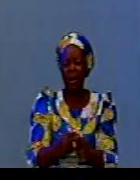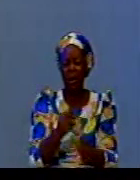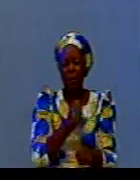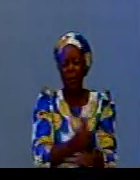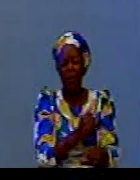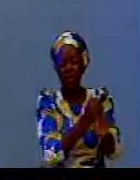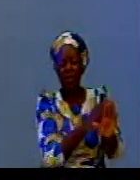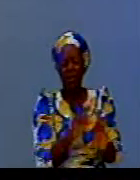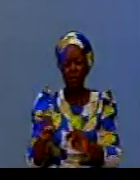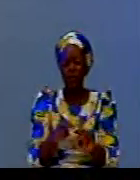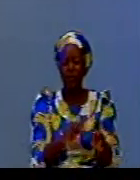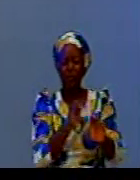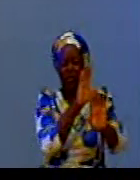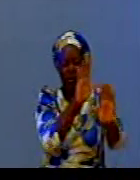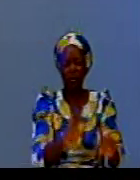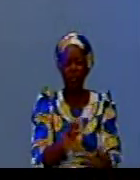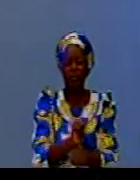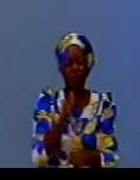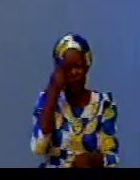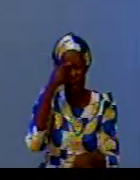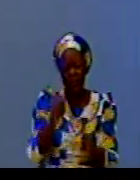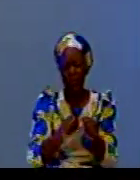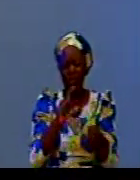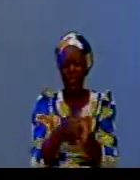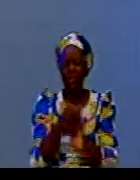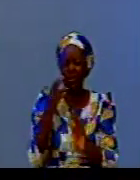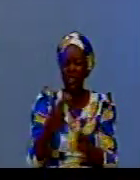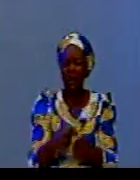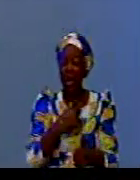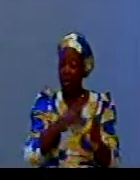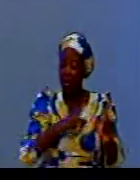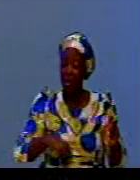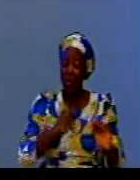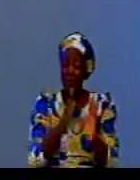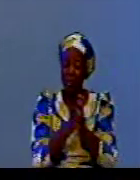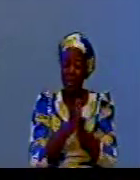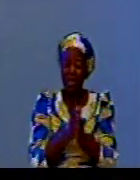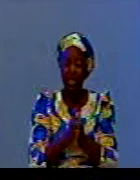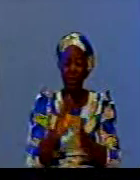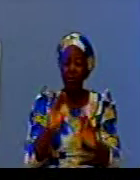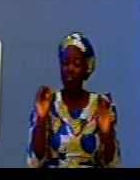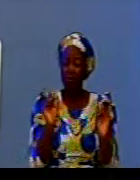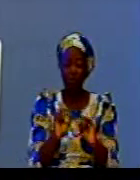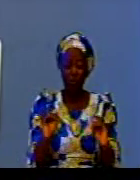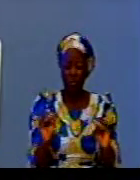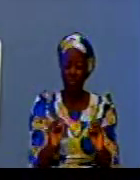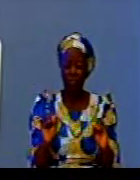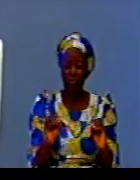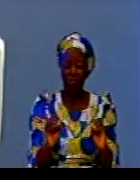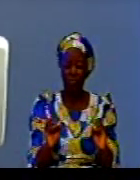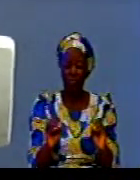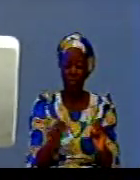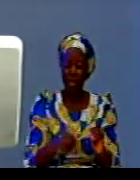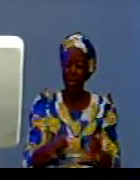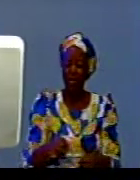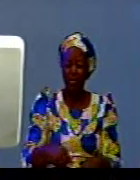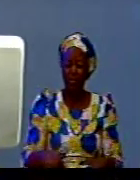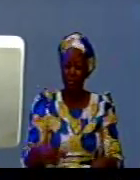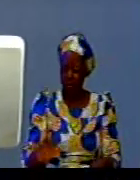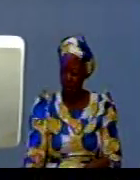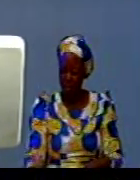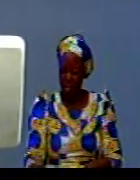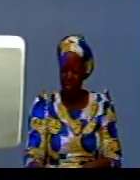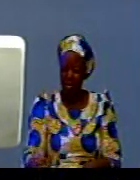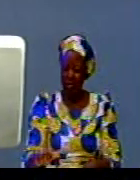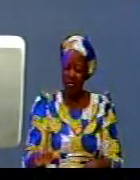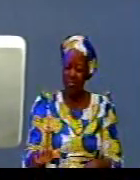Renewal for everyone. Mountain moving miracle for everyone. And Lord, I pray,